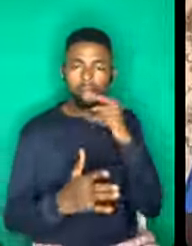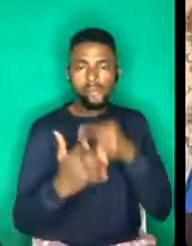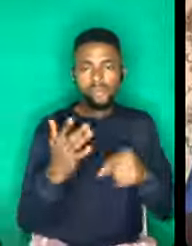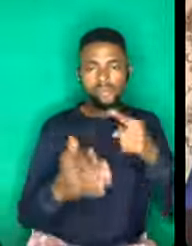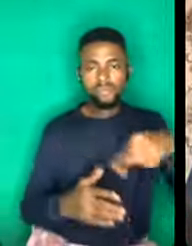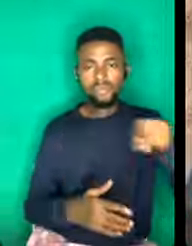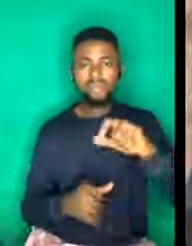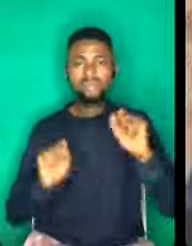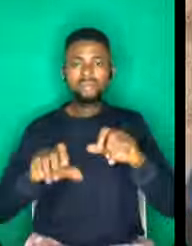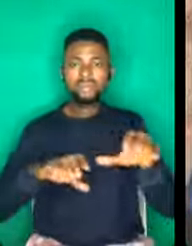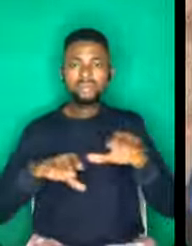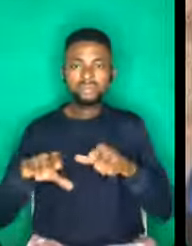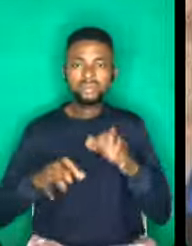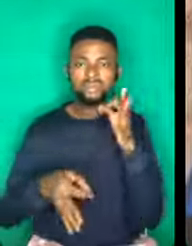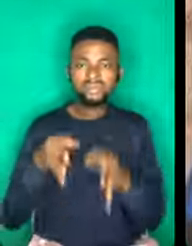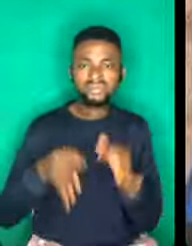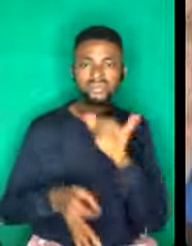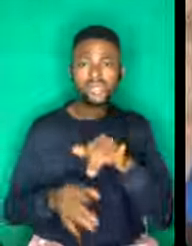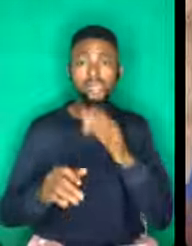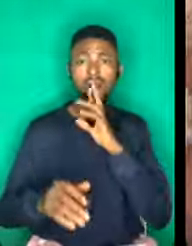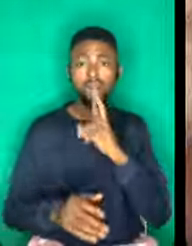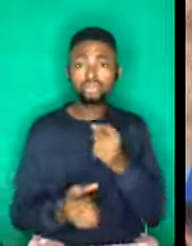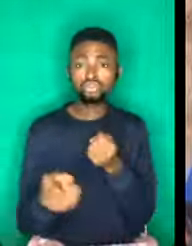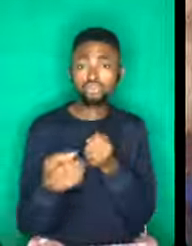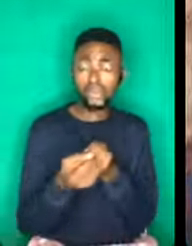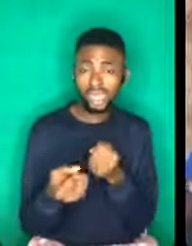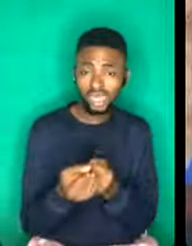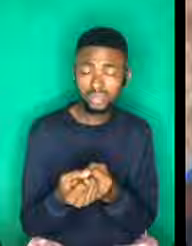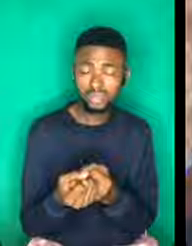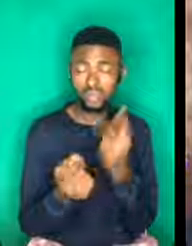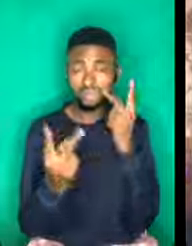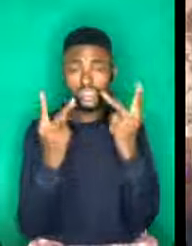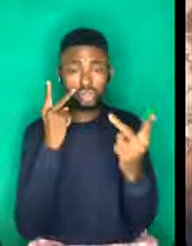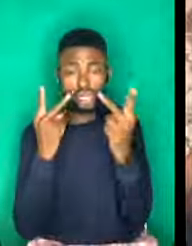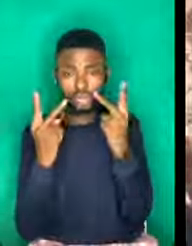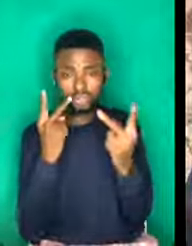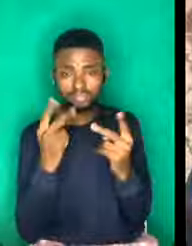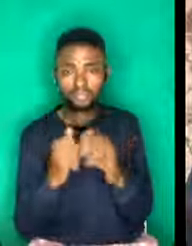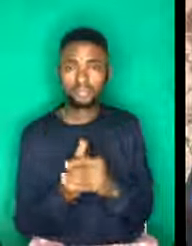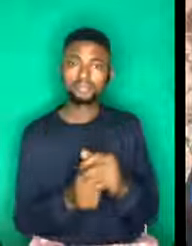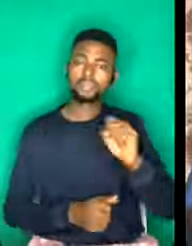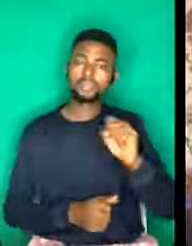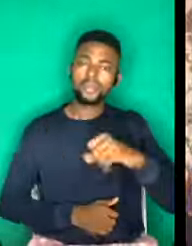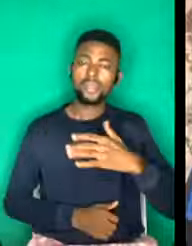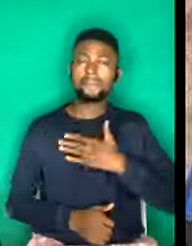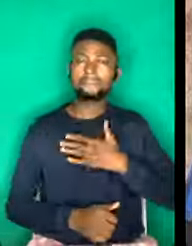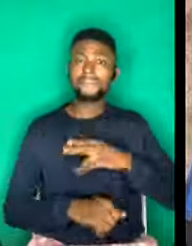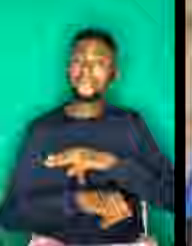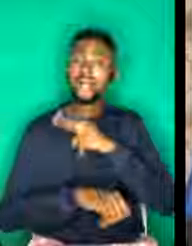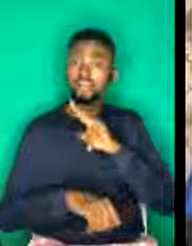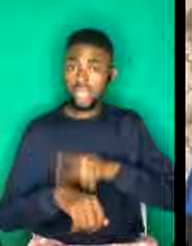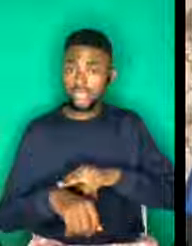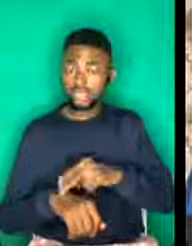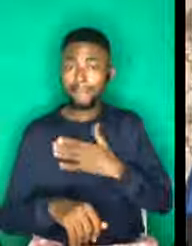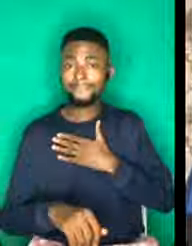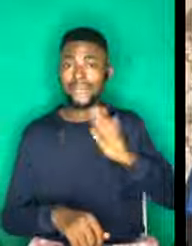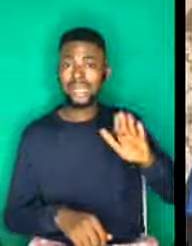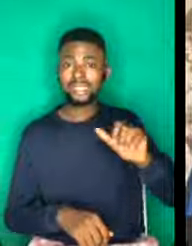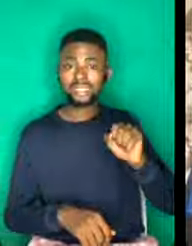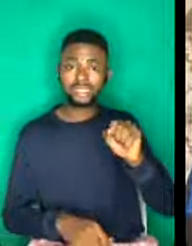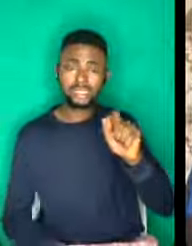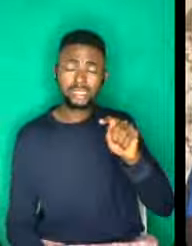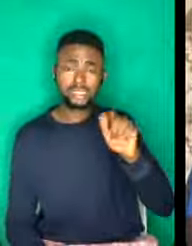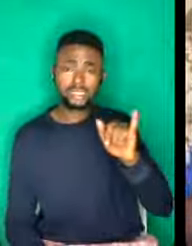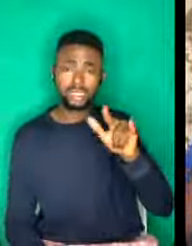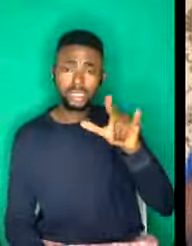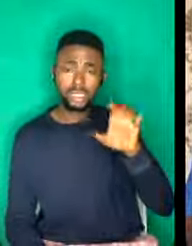are aided visually. Of course, my style is not that of that not the one that they will